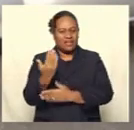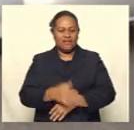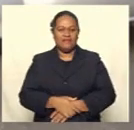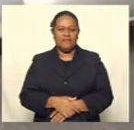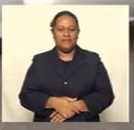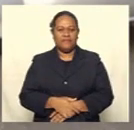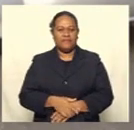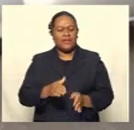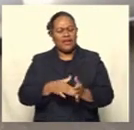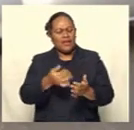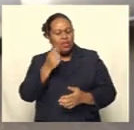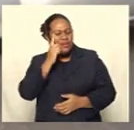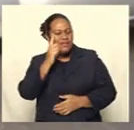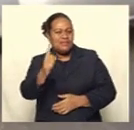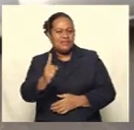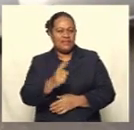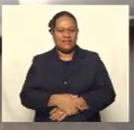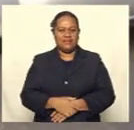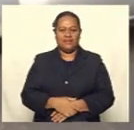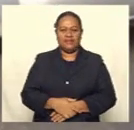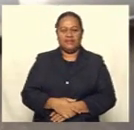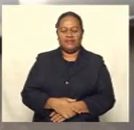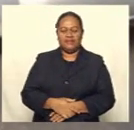and we see the